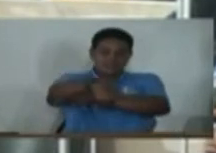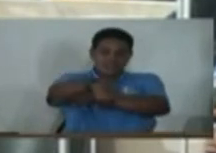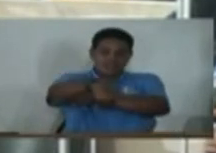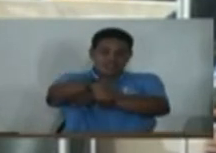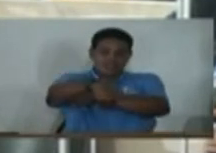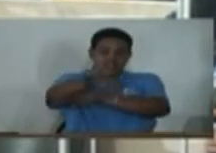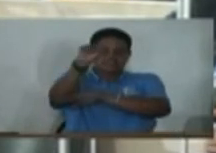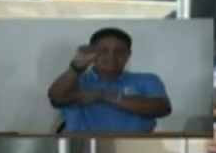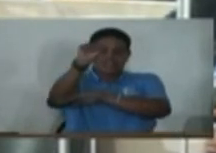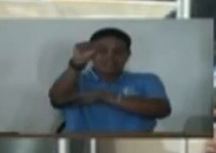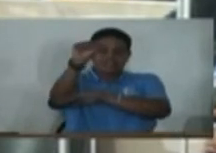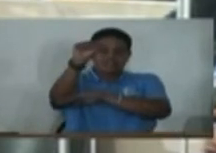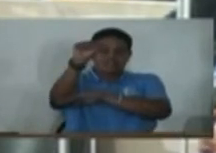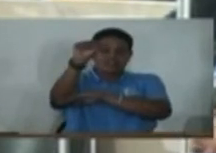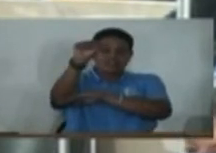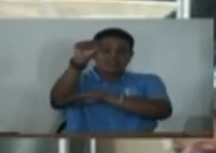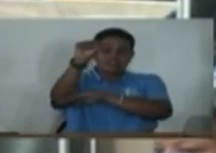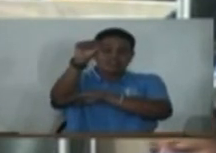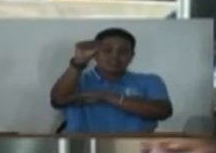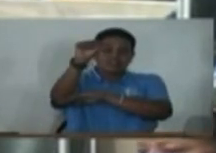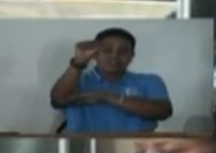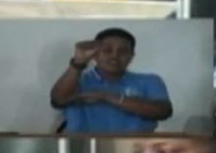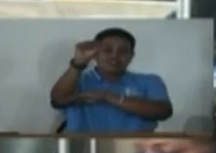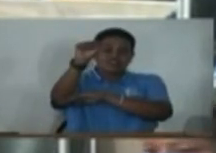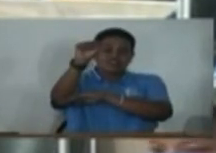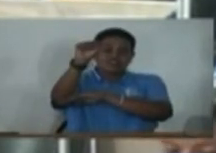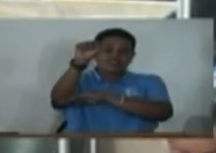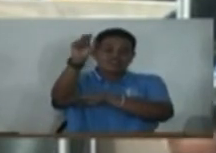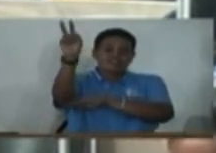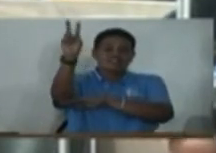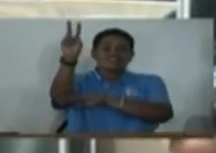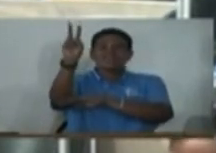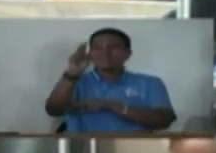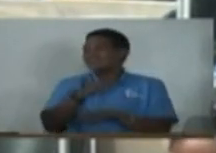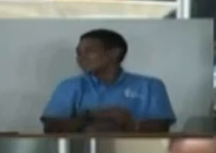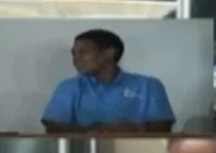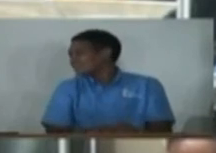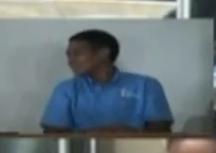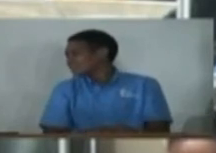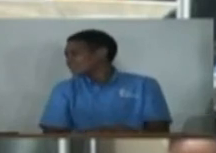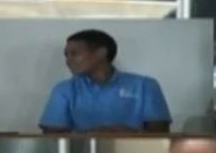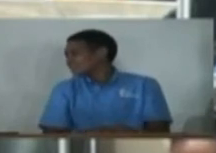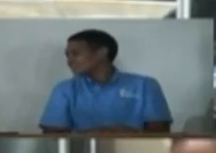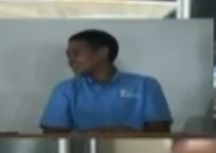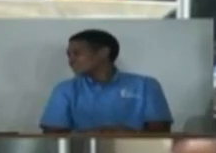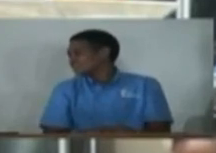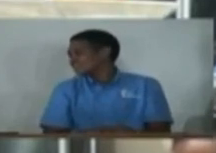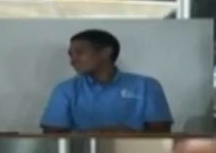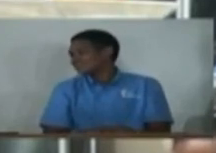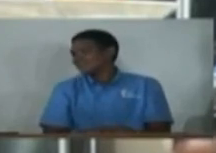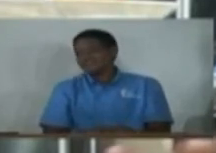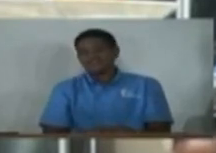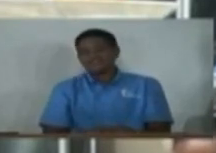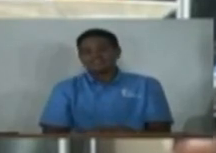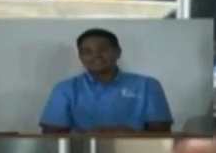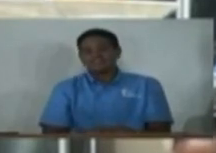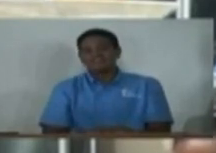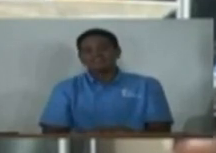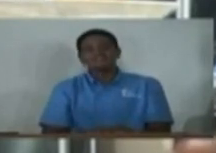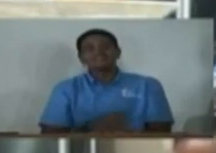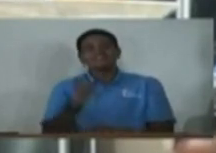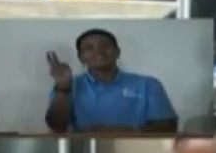on Saturdays and on 2 p.m. on Sundays and end at 5 a.m. the following